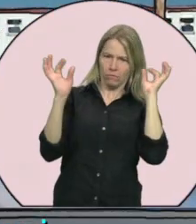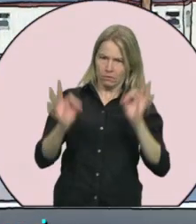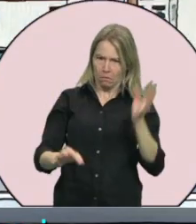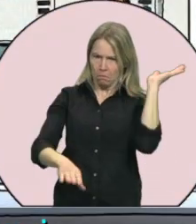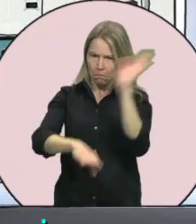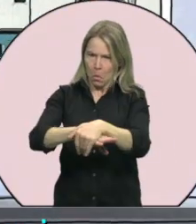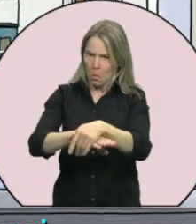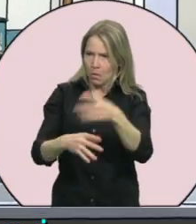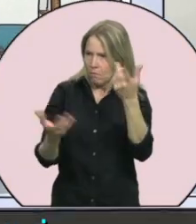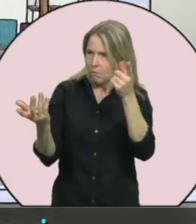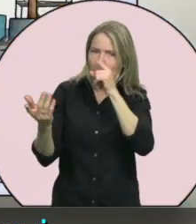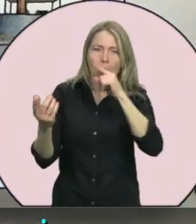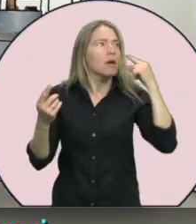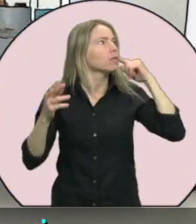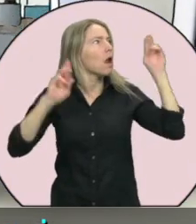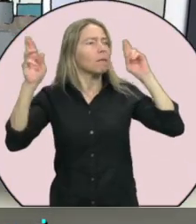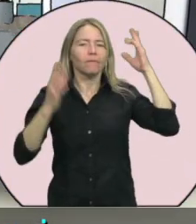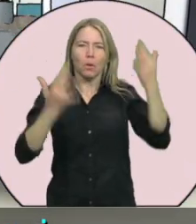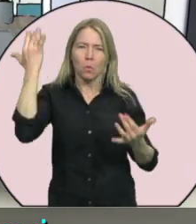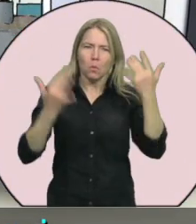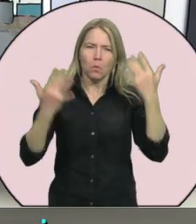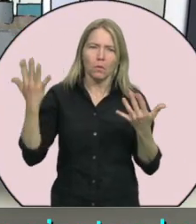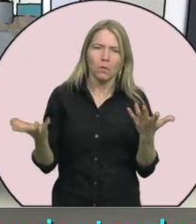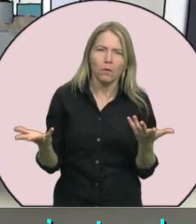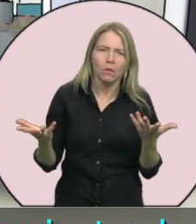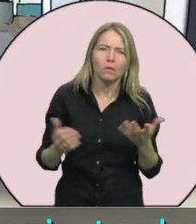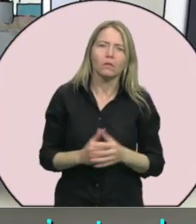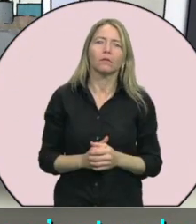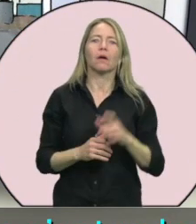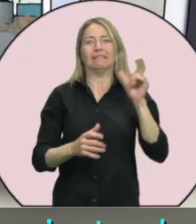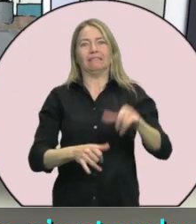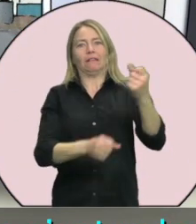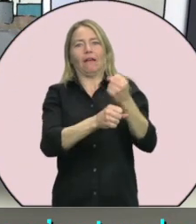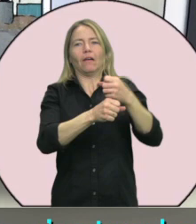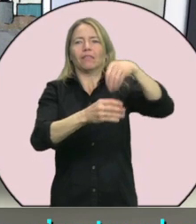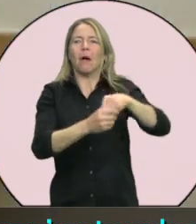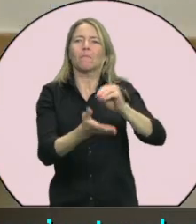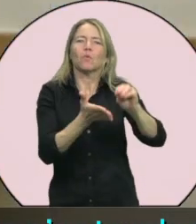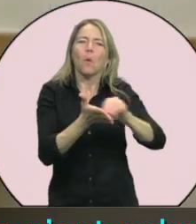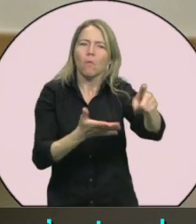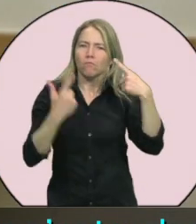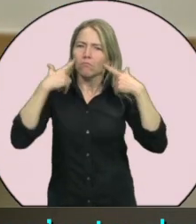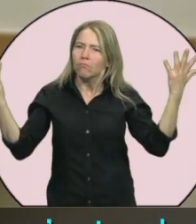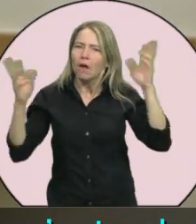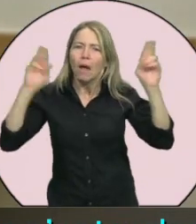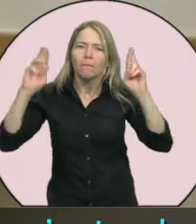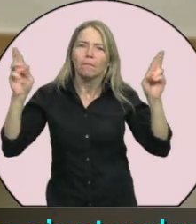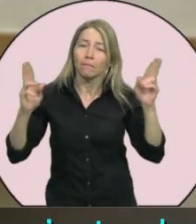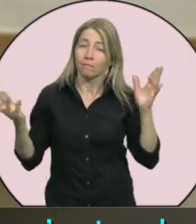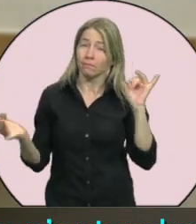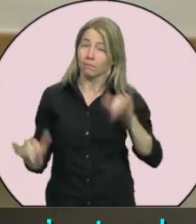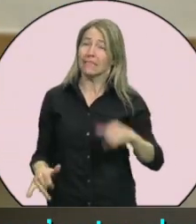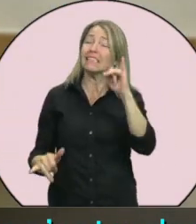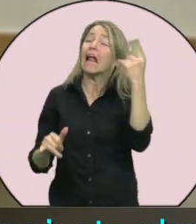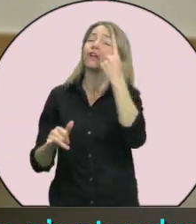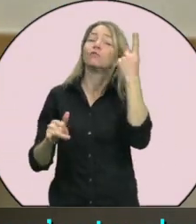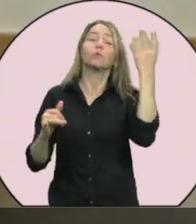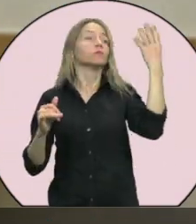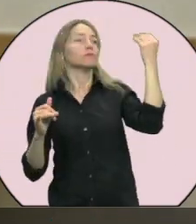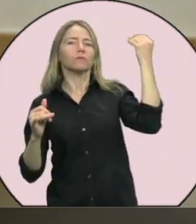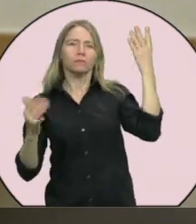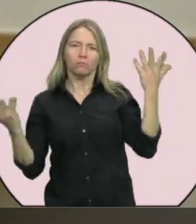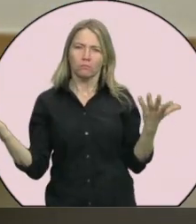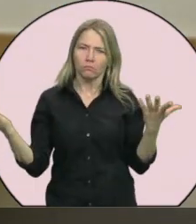die if she can't hear the fire alarm. If she's working in the office, she won't hear the alarm, but if there's something